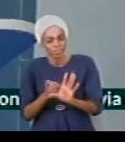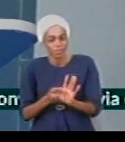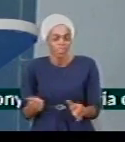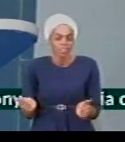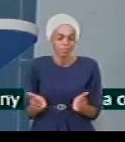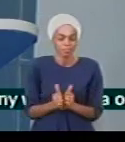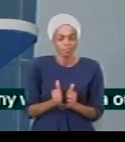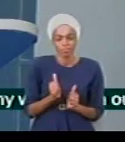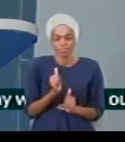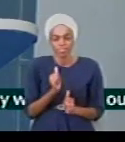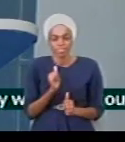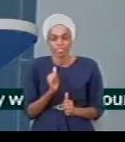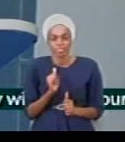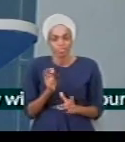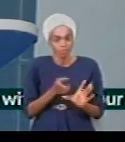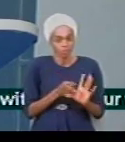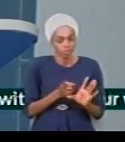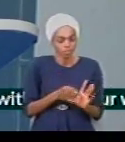some testimonies.